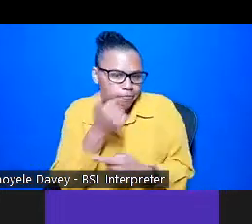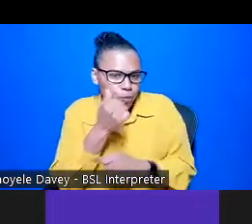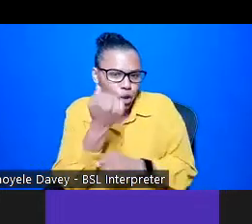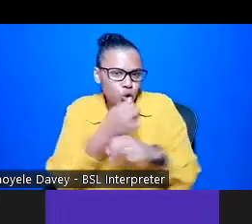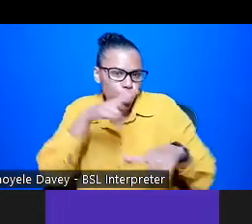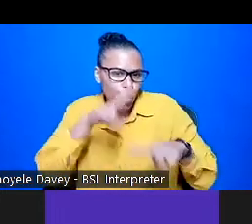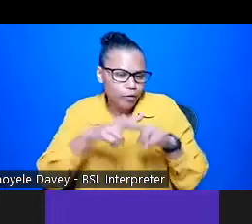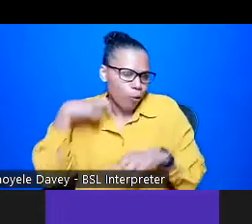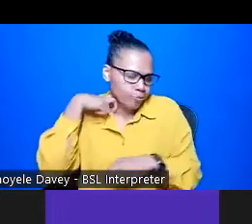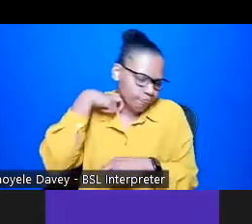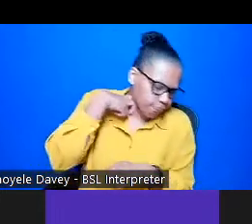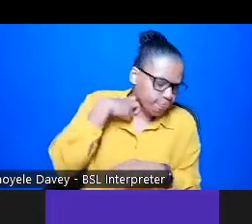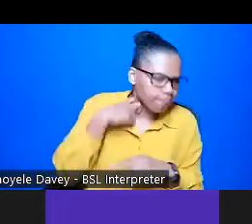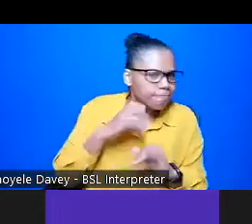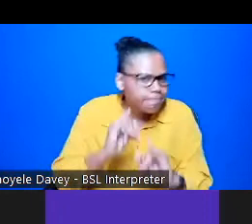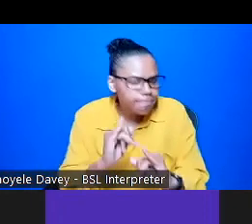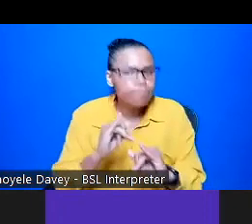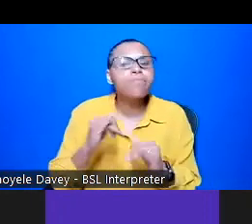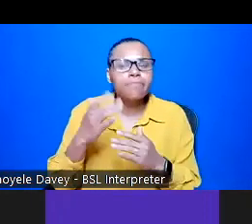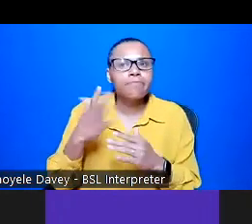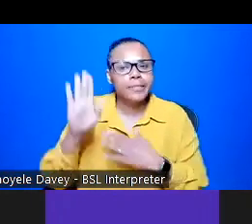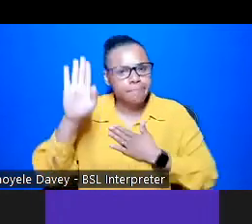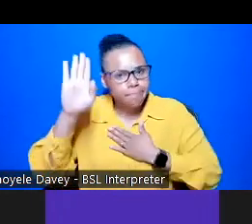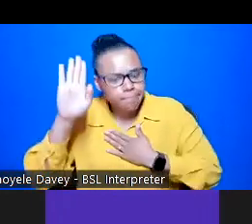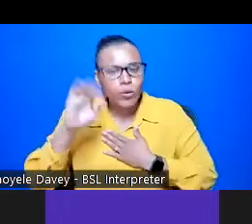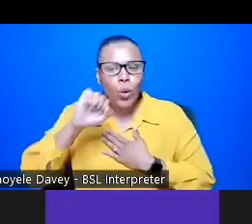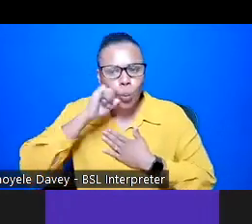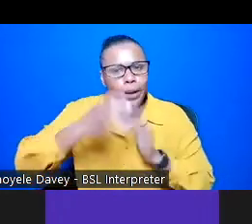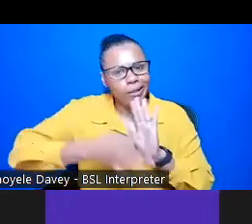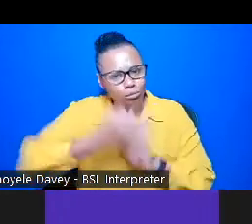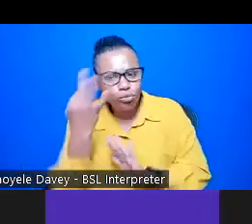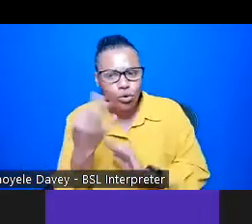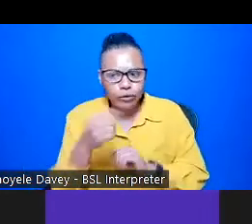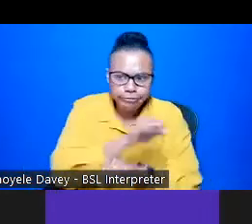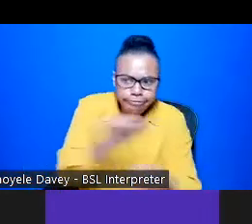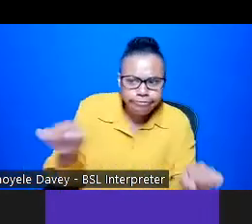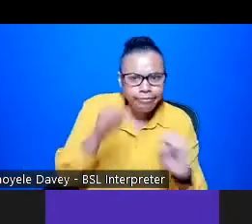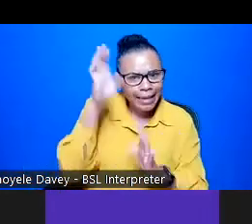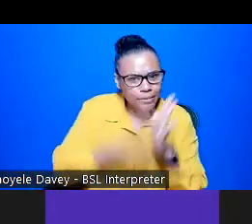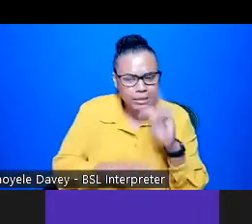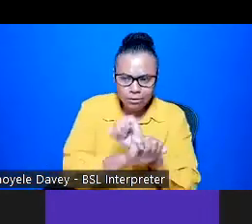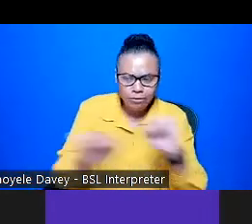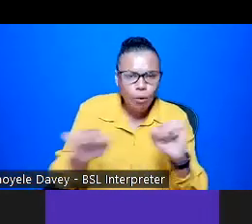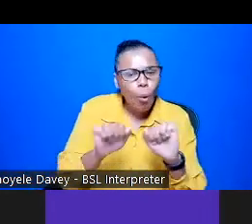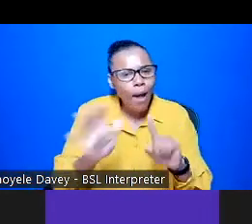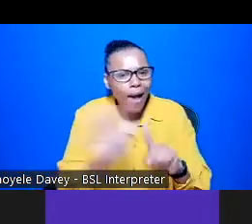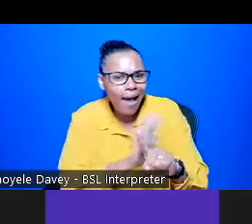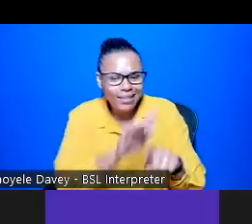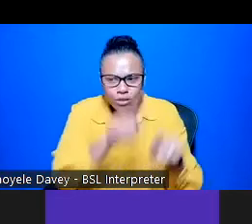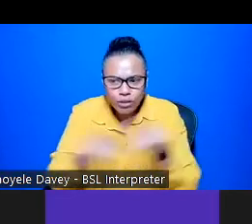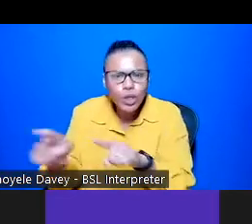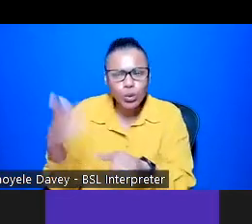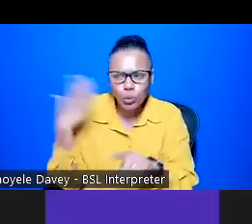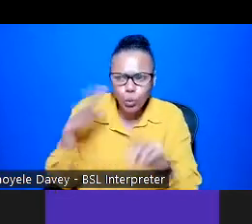sporting organisations made pledges to improve the experiences of ethnically diverse communities. The panel serves